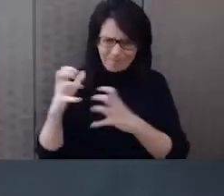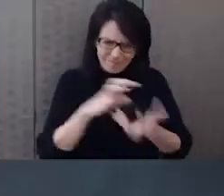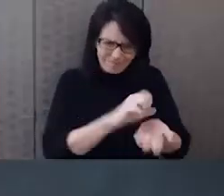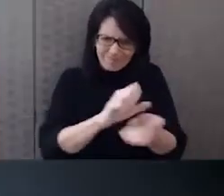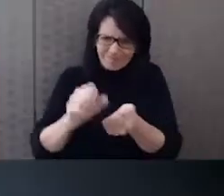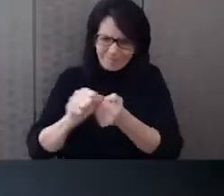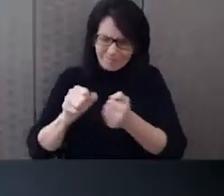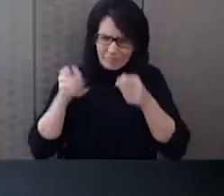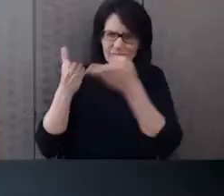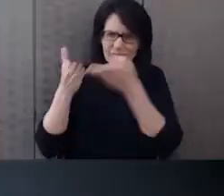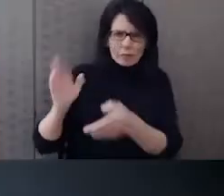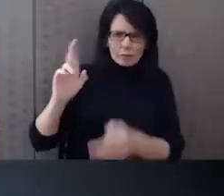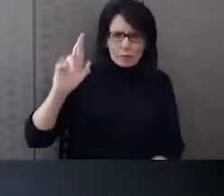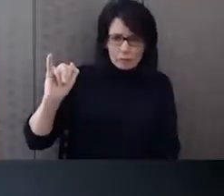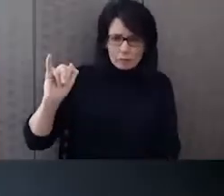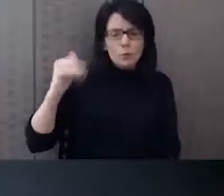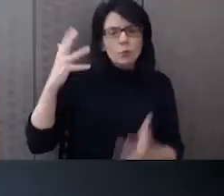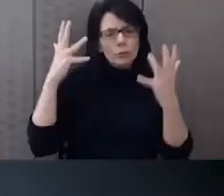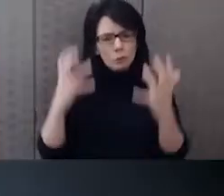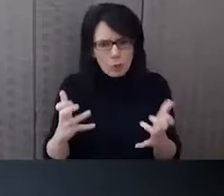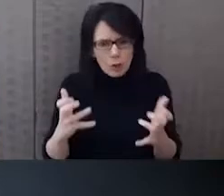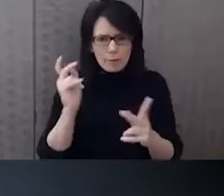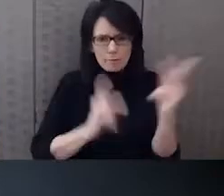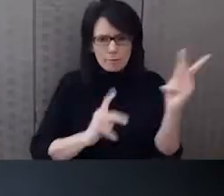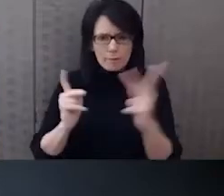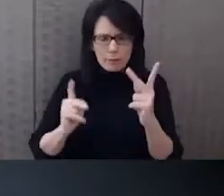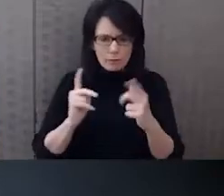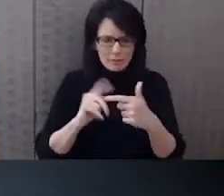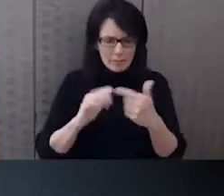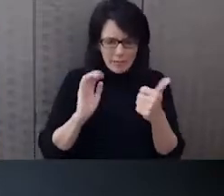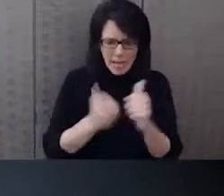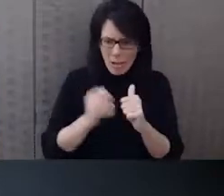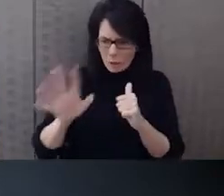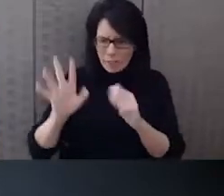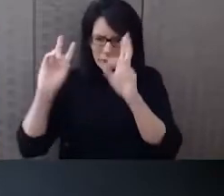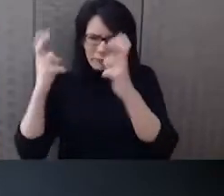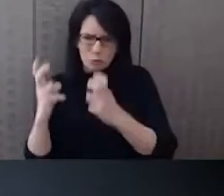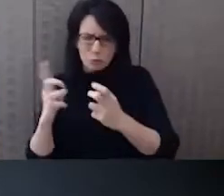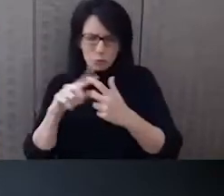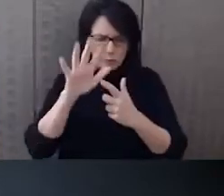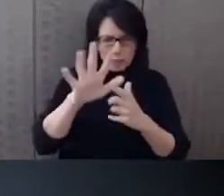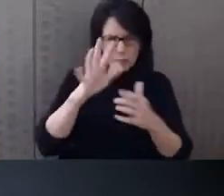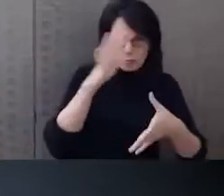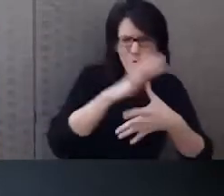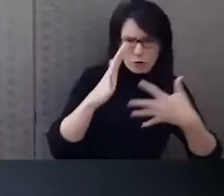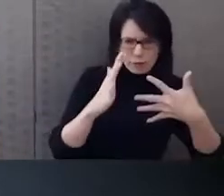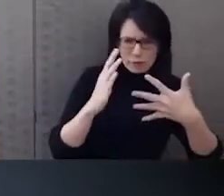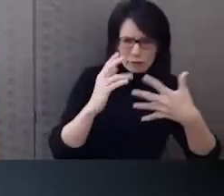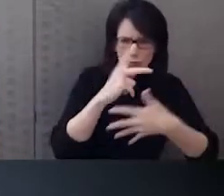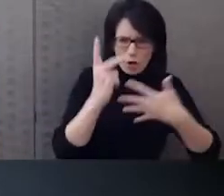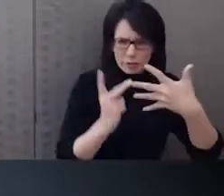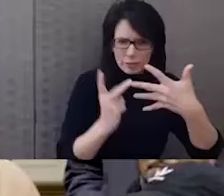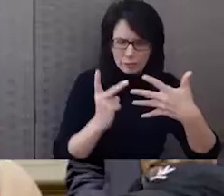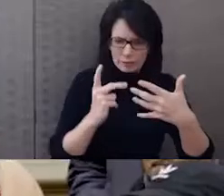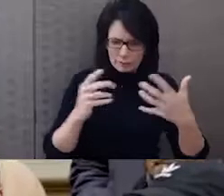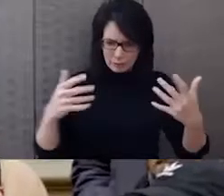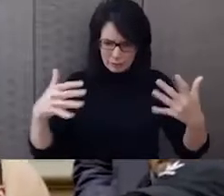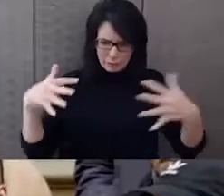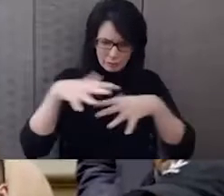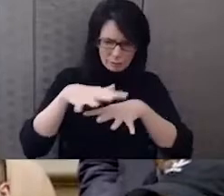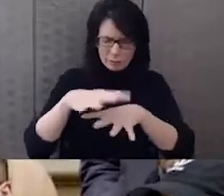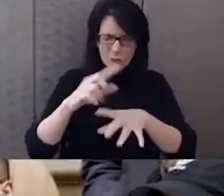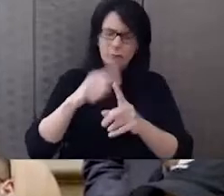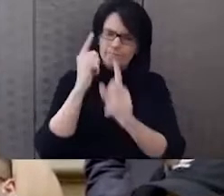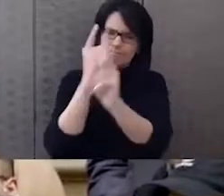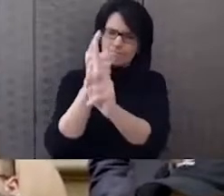folks, groups, to identify what their intersecting issues or priorities are in achieving the closure of Rikers. We began